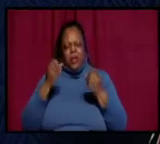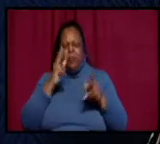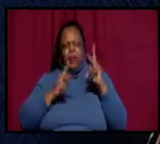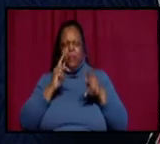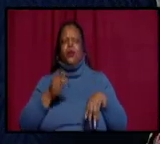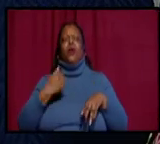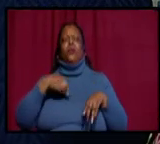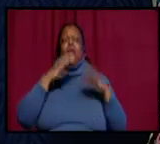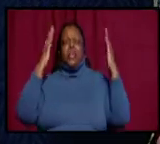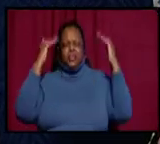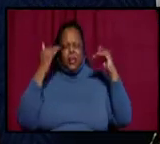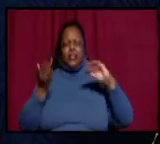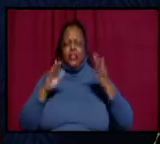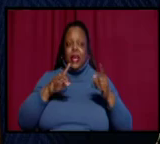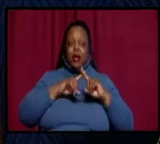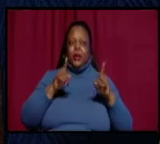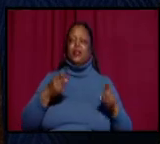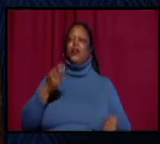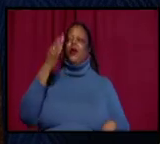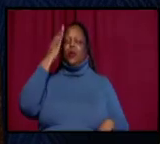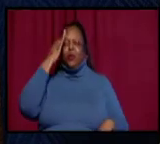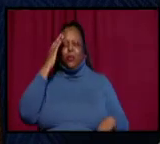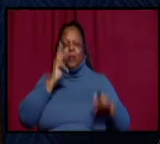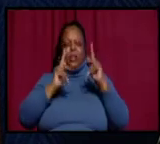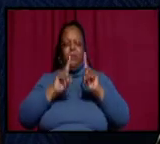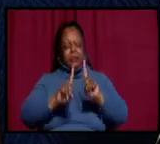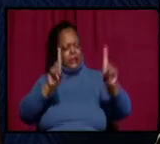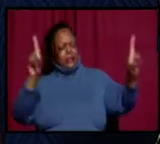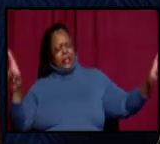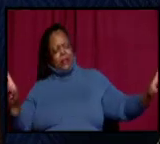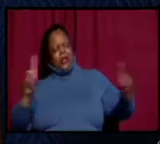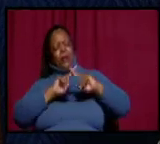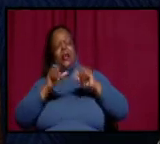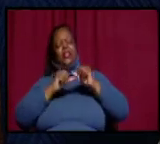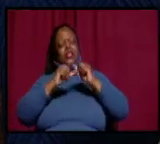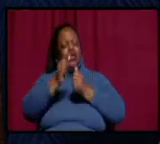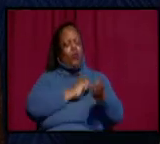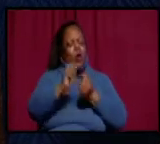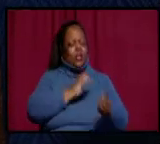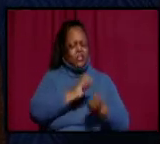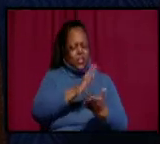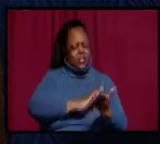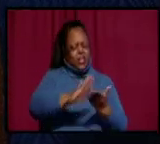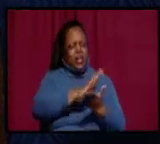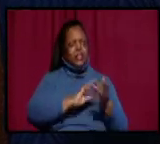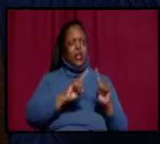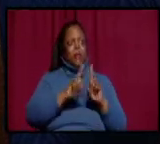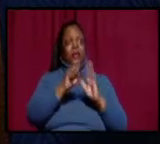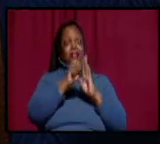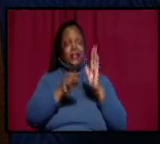honor social distancing and washing their hands and staying inside. But do you all know that states are